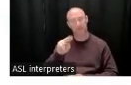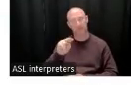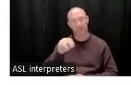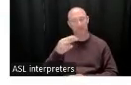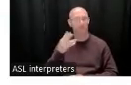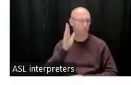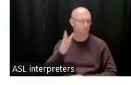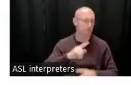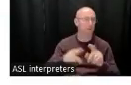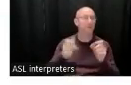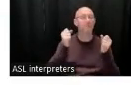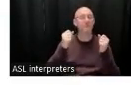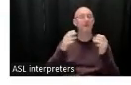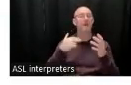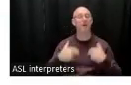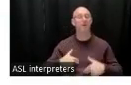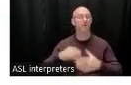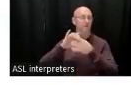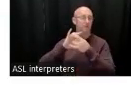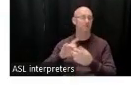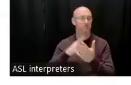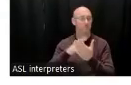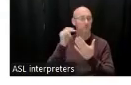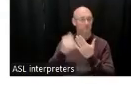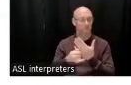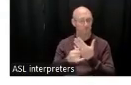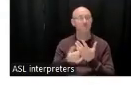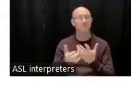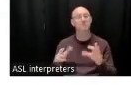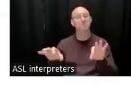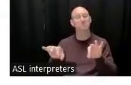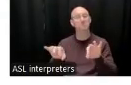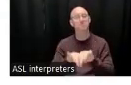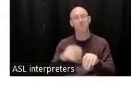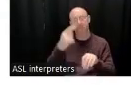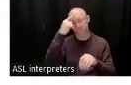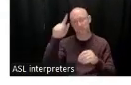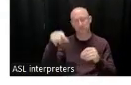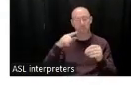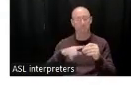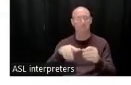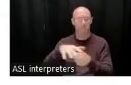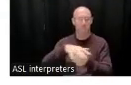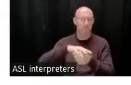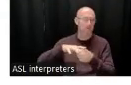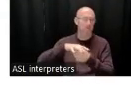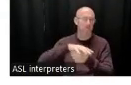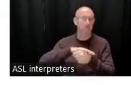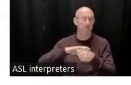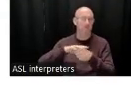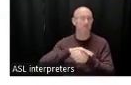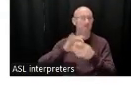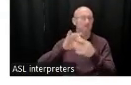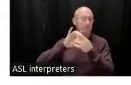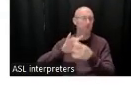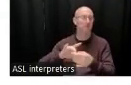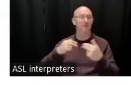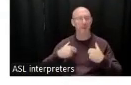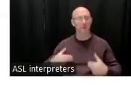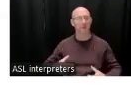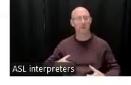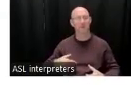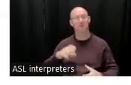for many health-related projects, it's important to think about the location in terms of health indicators,